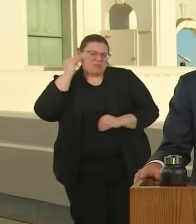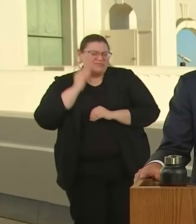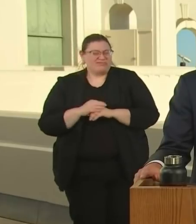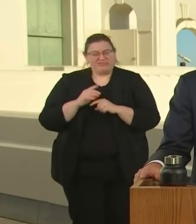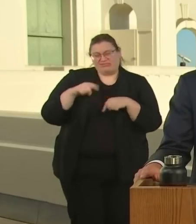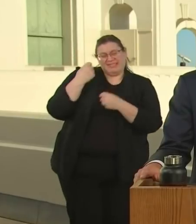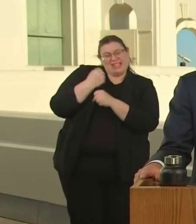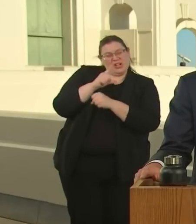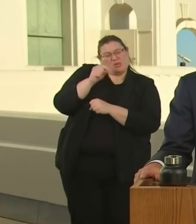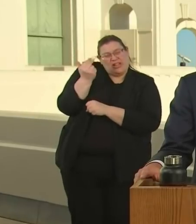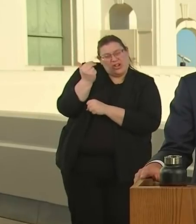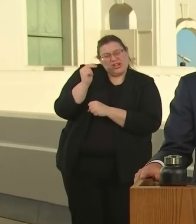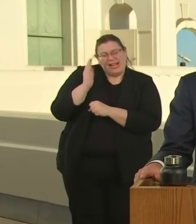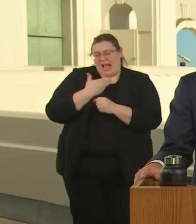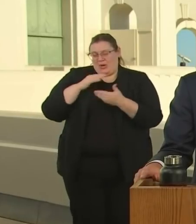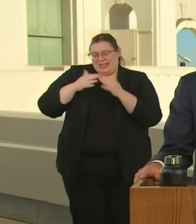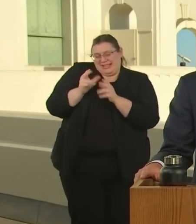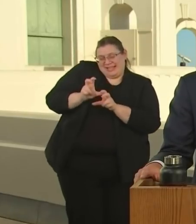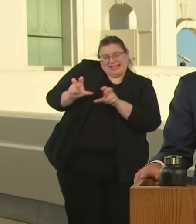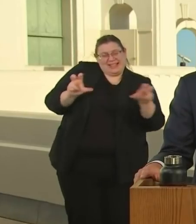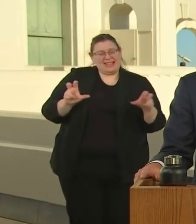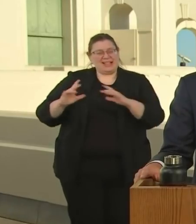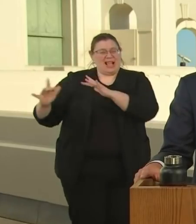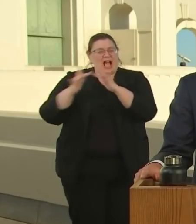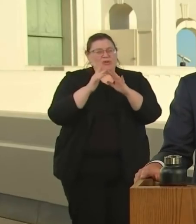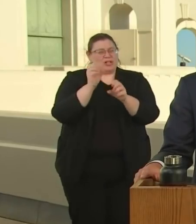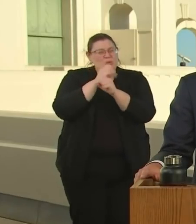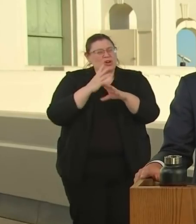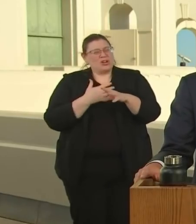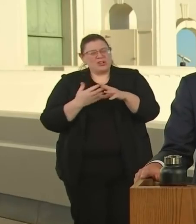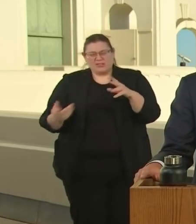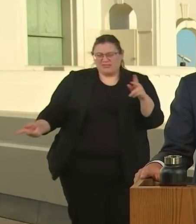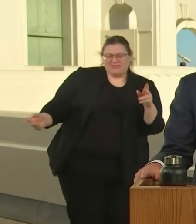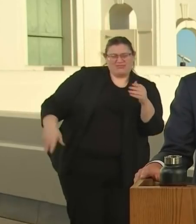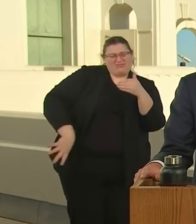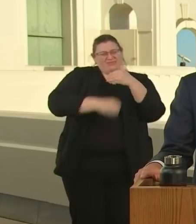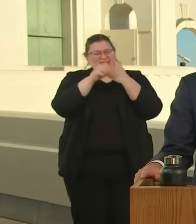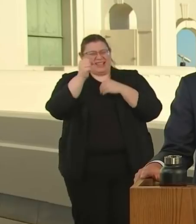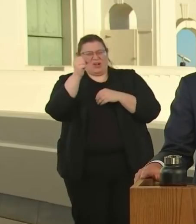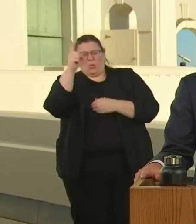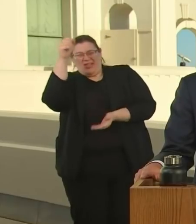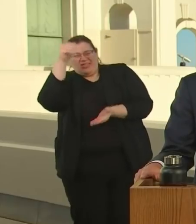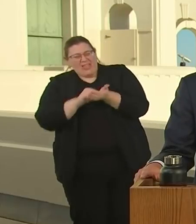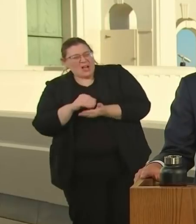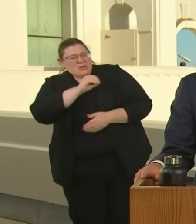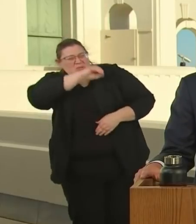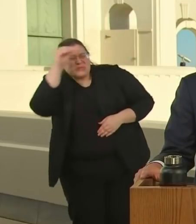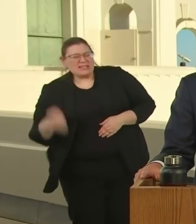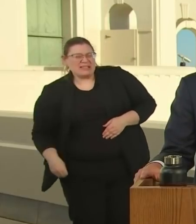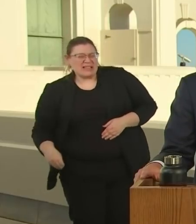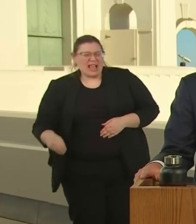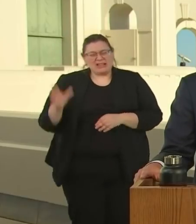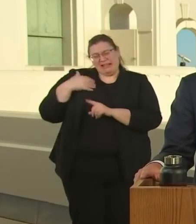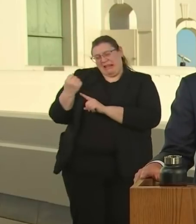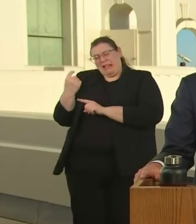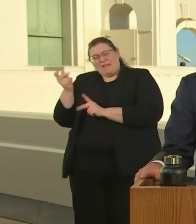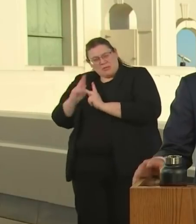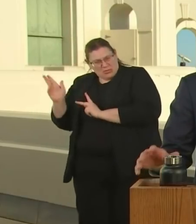number of city-funded outreach workers has grown by 1,000%, from just 11 to more than 120 people